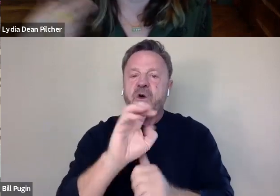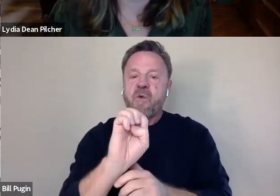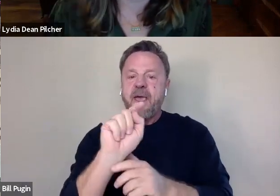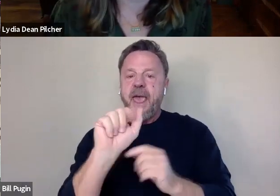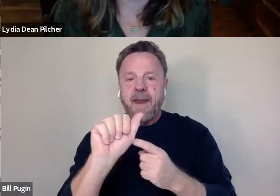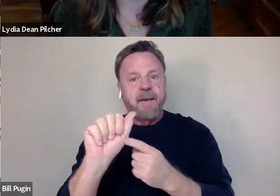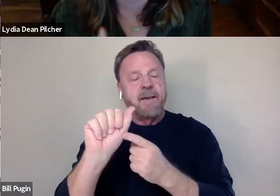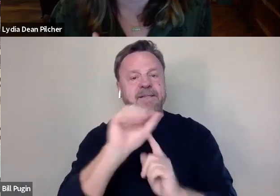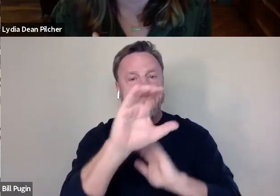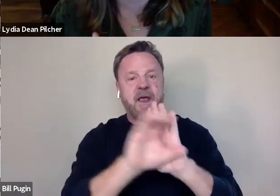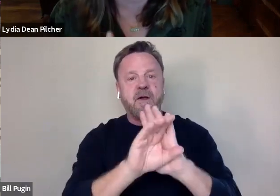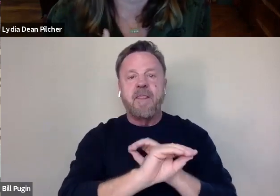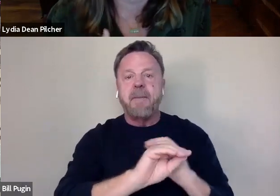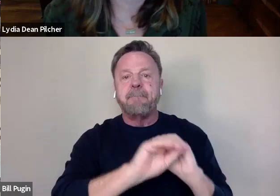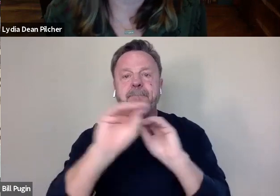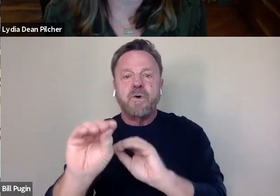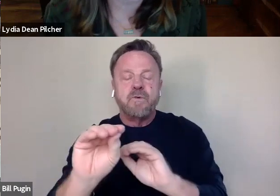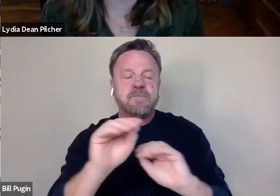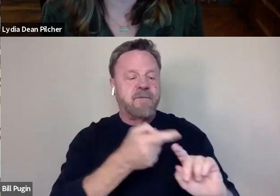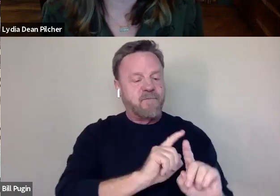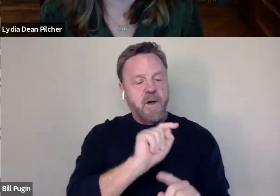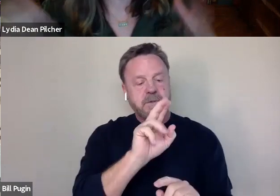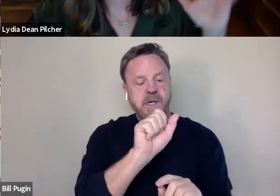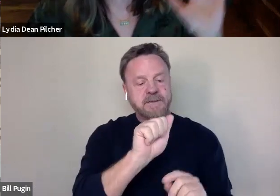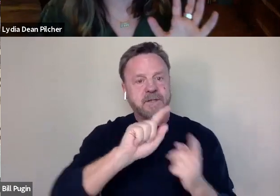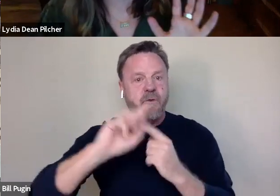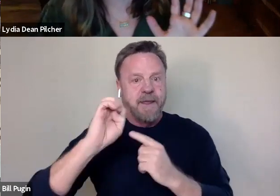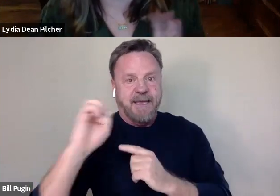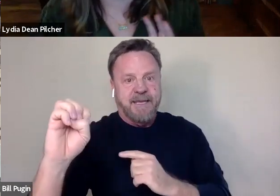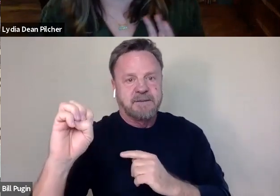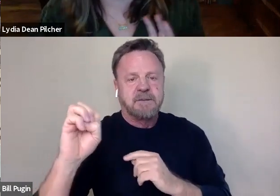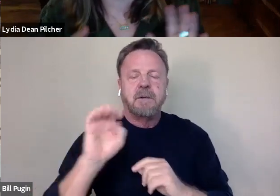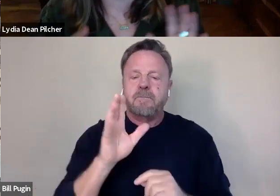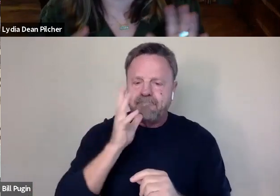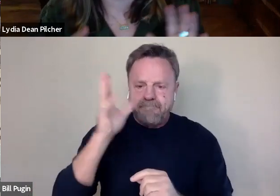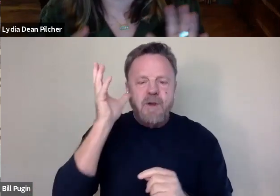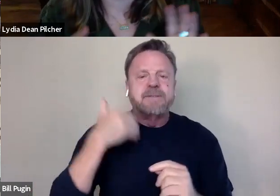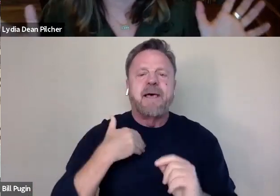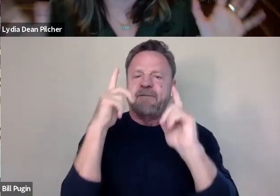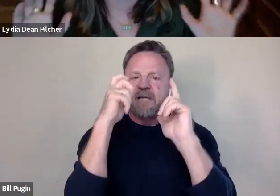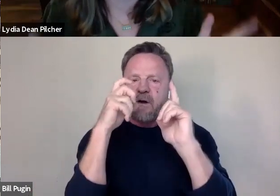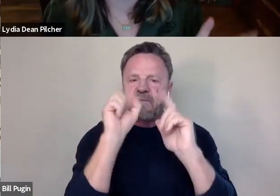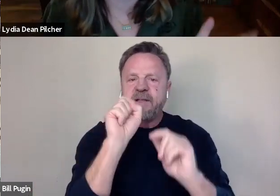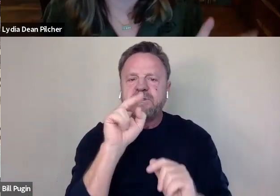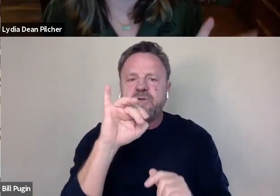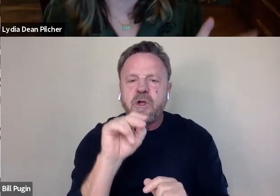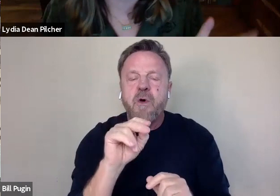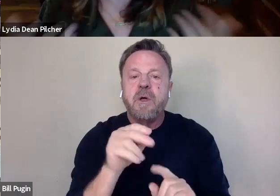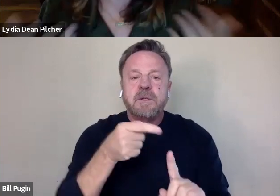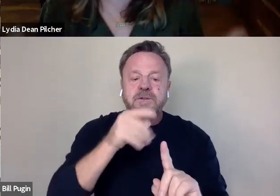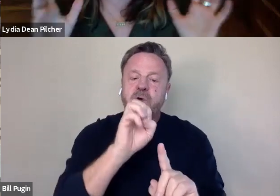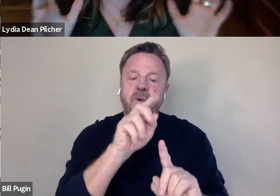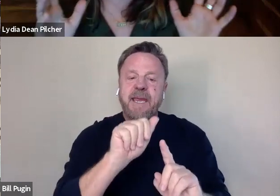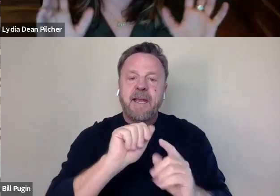who moves from Tulsa to the East Coast. Her parents, we ran a photography studio. So she becomes a camera